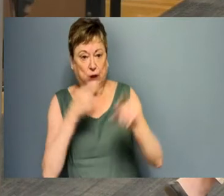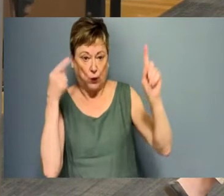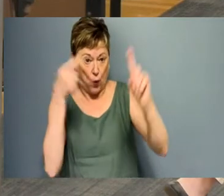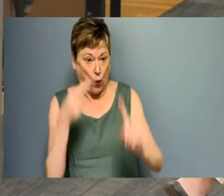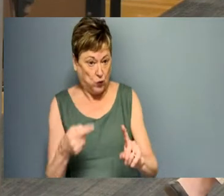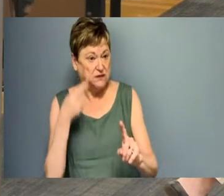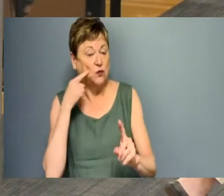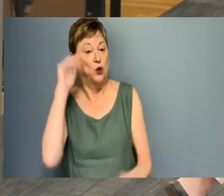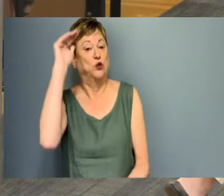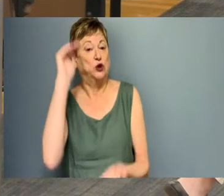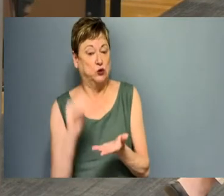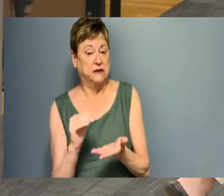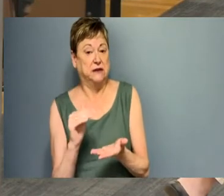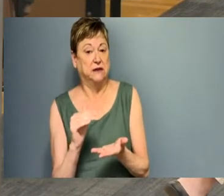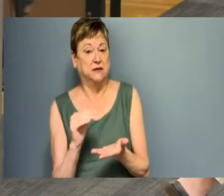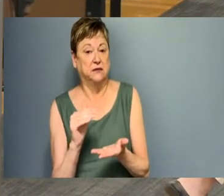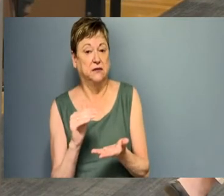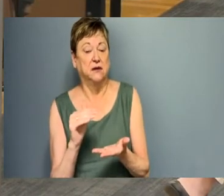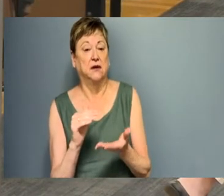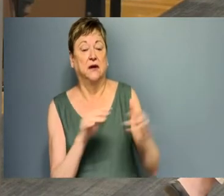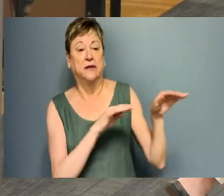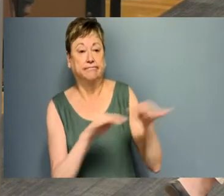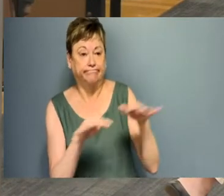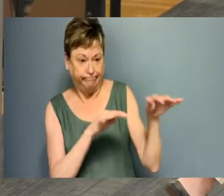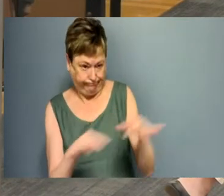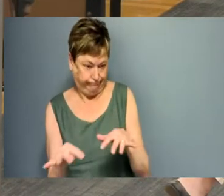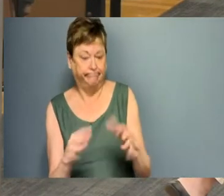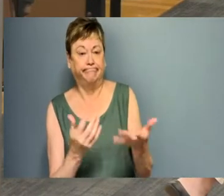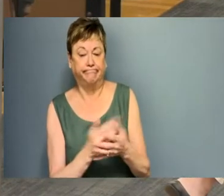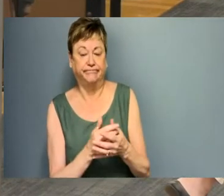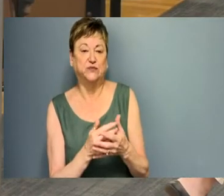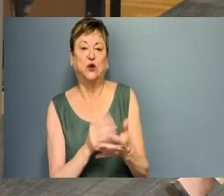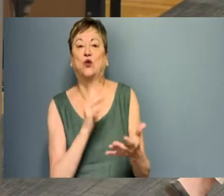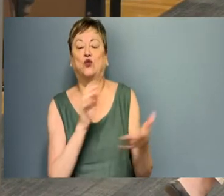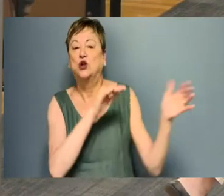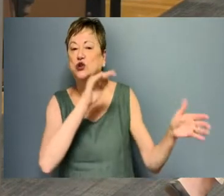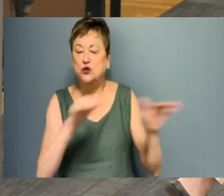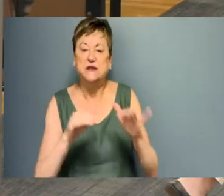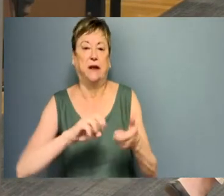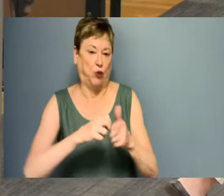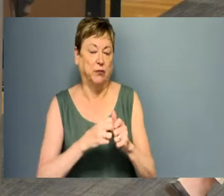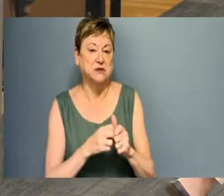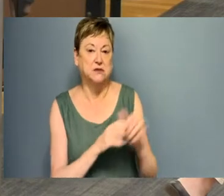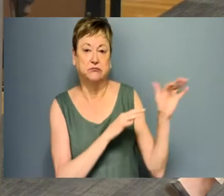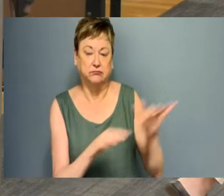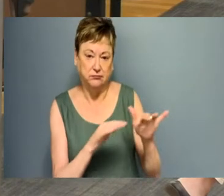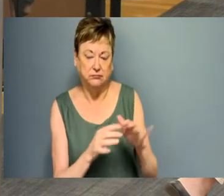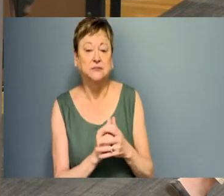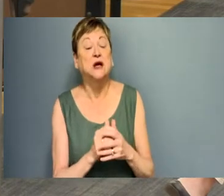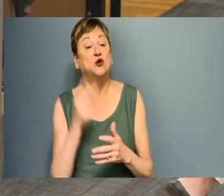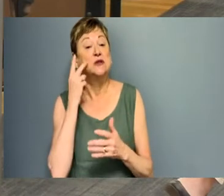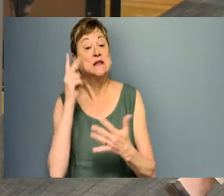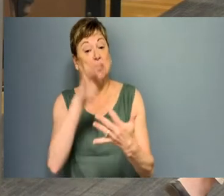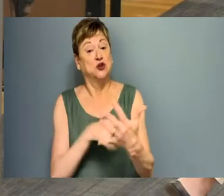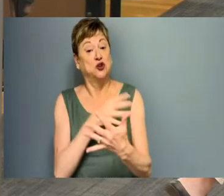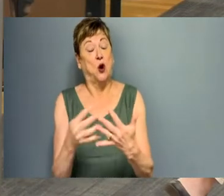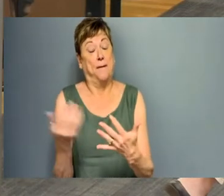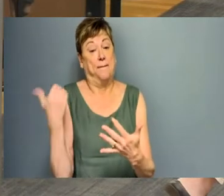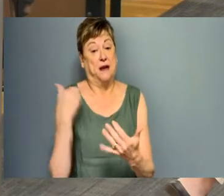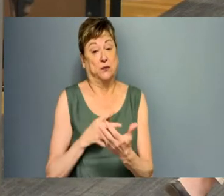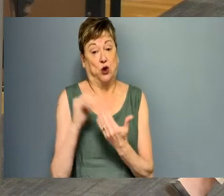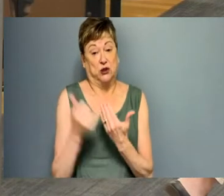for reductions in those pollutants, if you will. And you can see from our chart that our past projects,